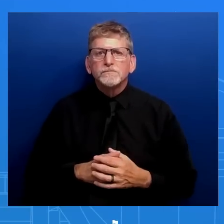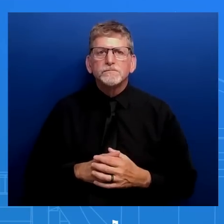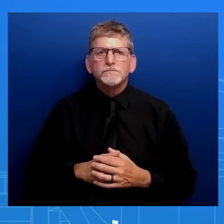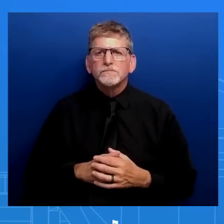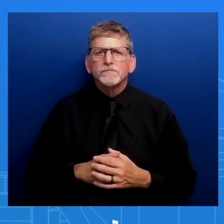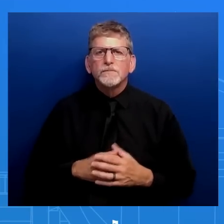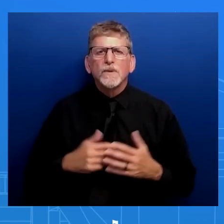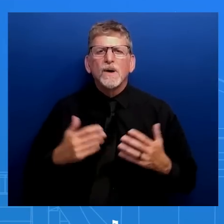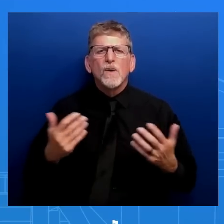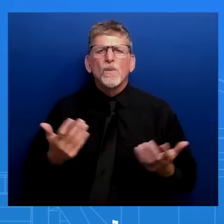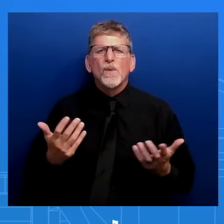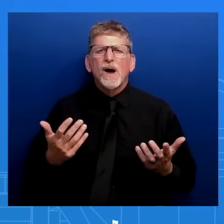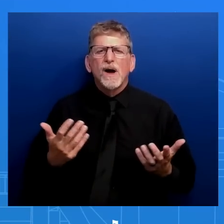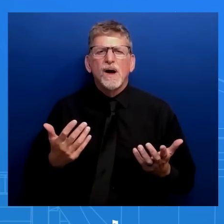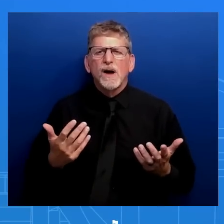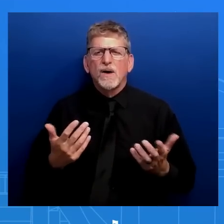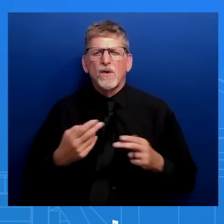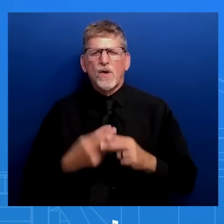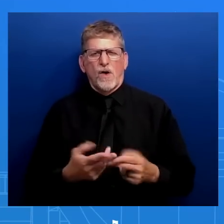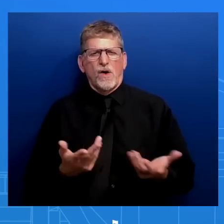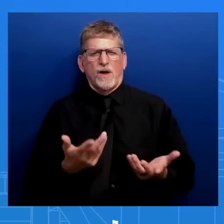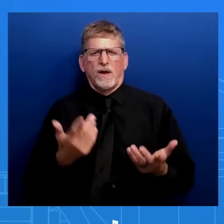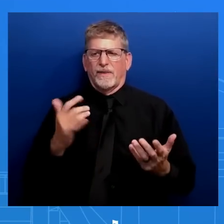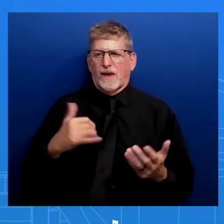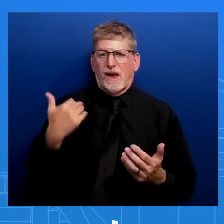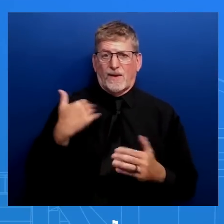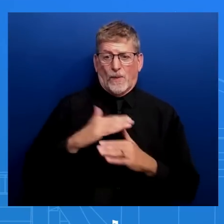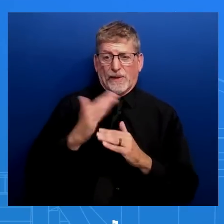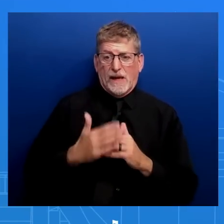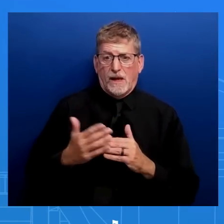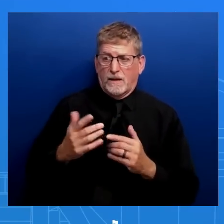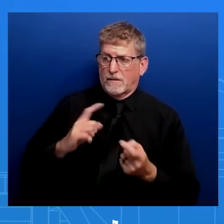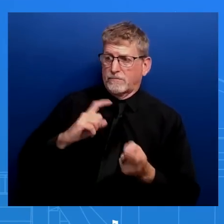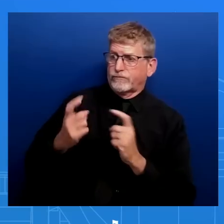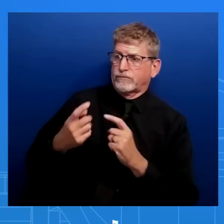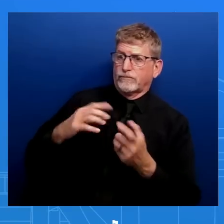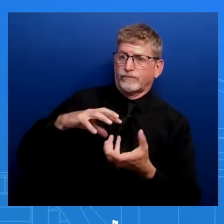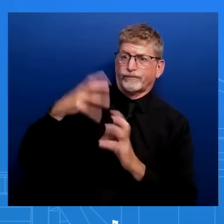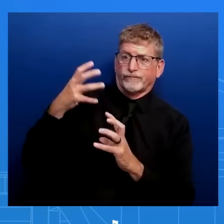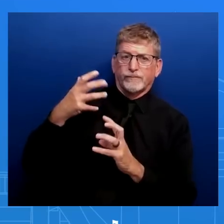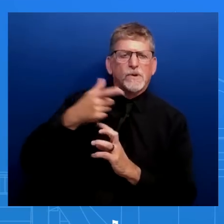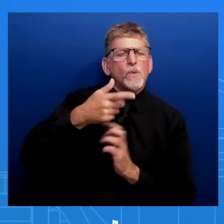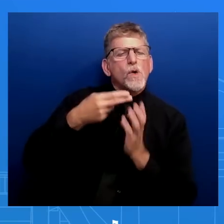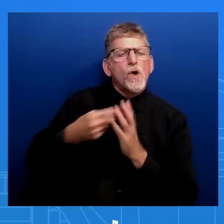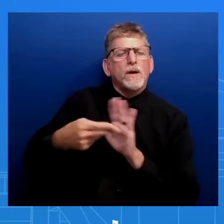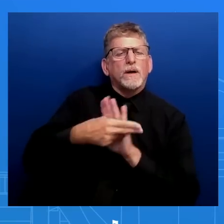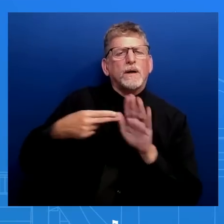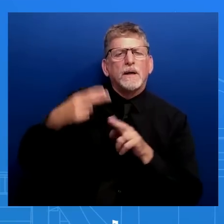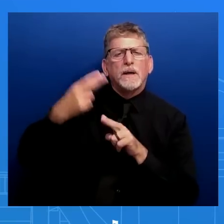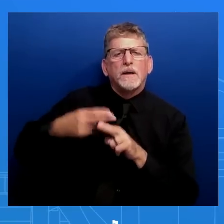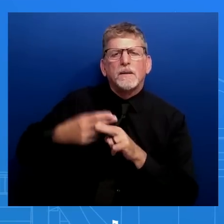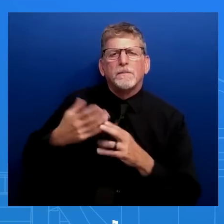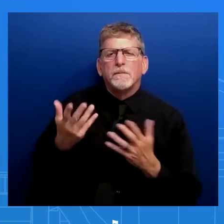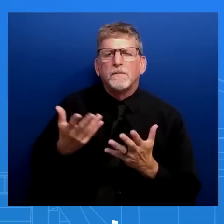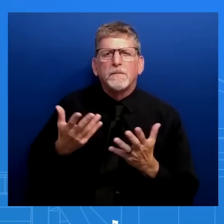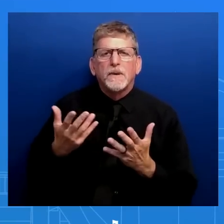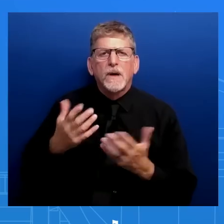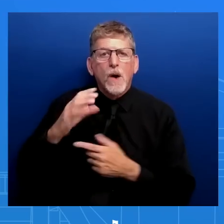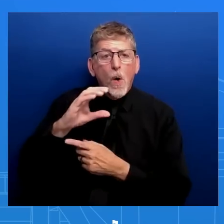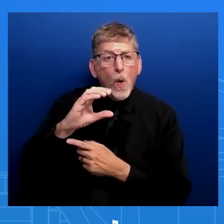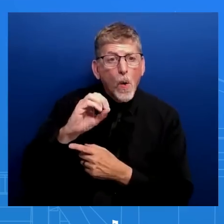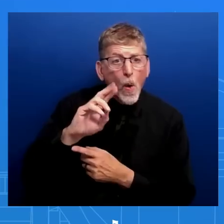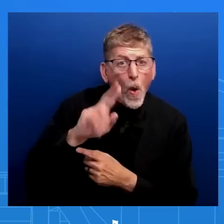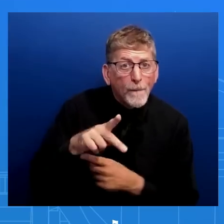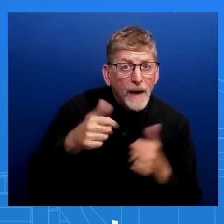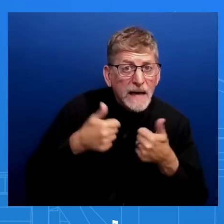the weekend? Is it a mutiny, coup, or attempted coup, an armed rebellion? We're not slapping a bumper